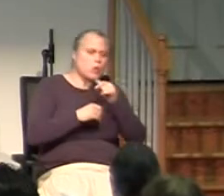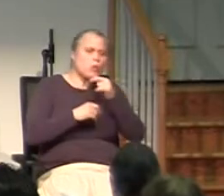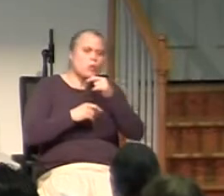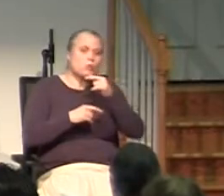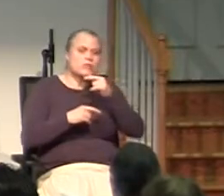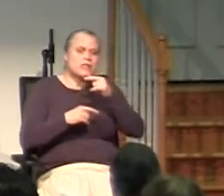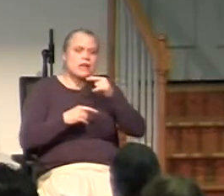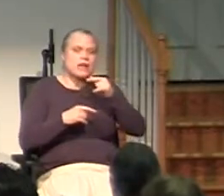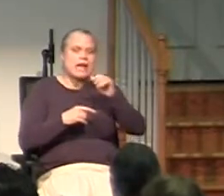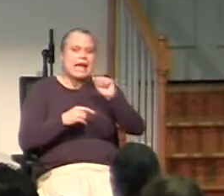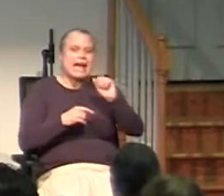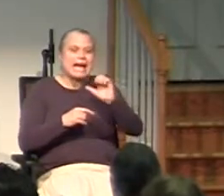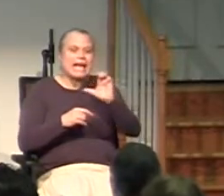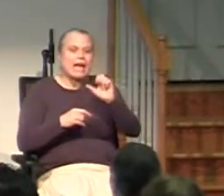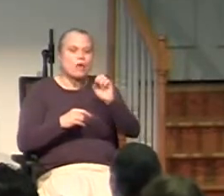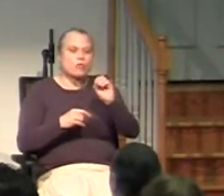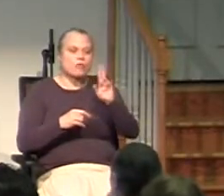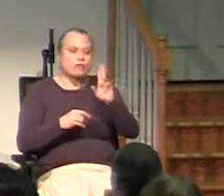A little weak there.